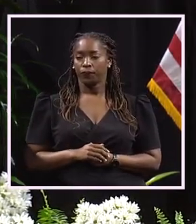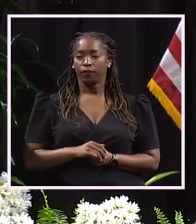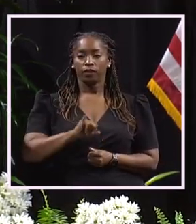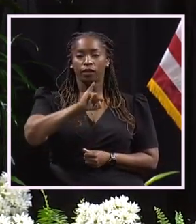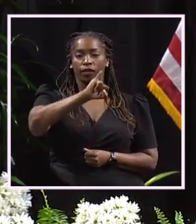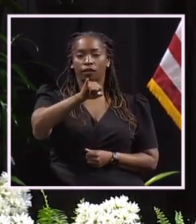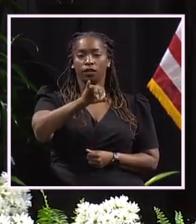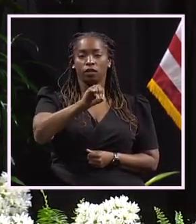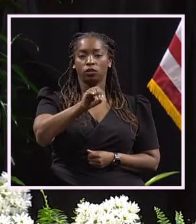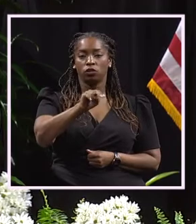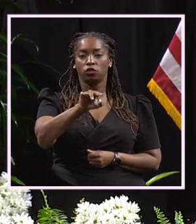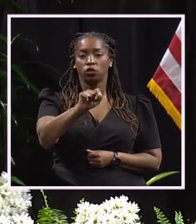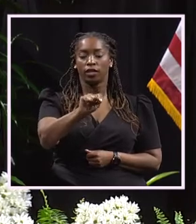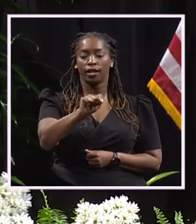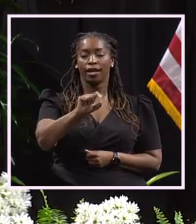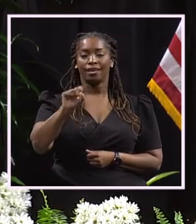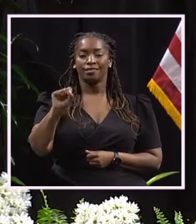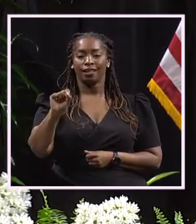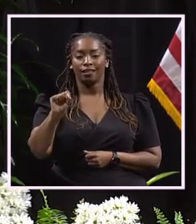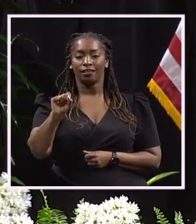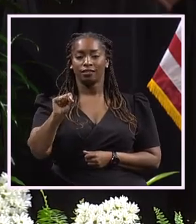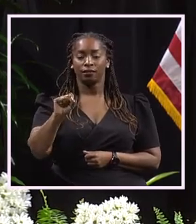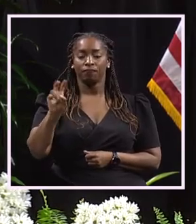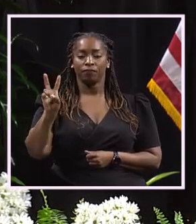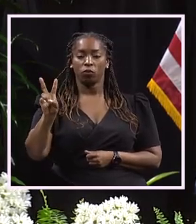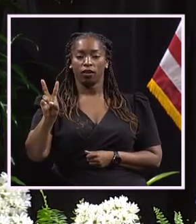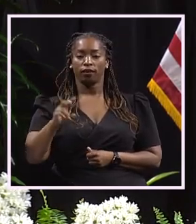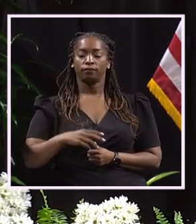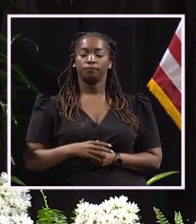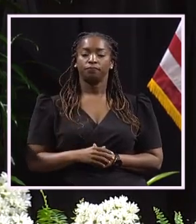Jonette Salazar Vidola.